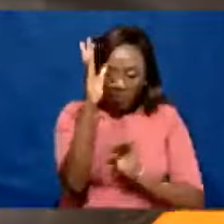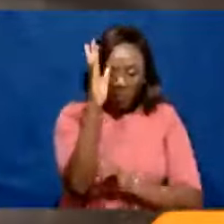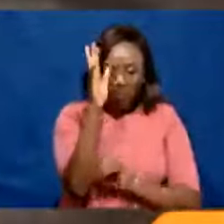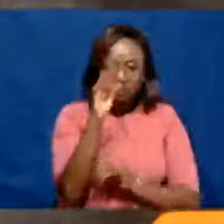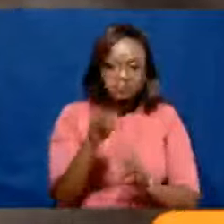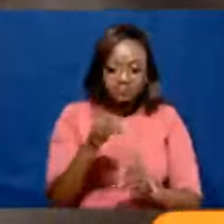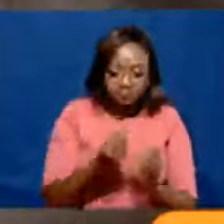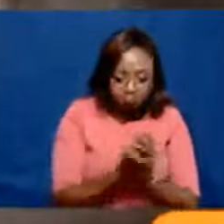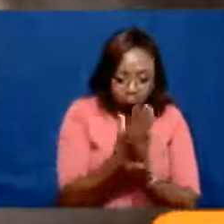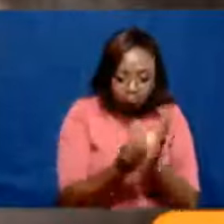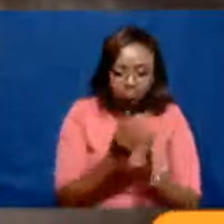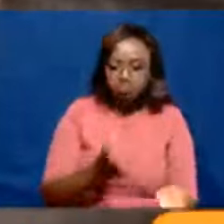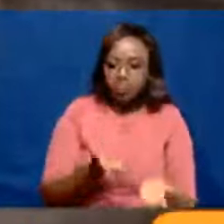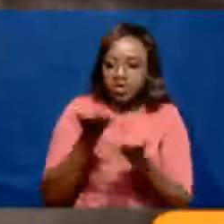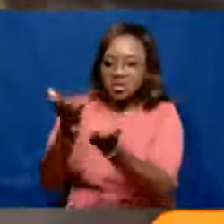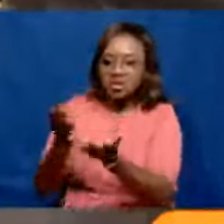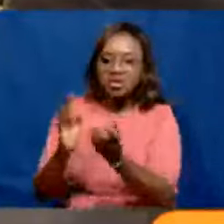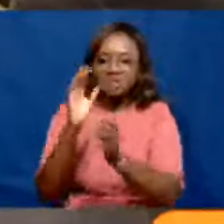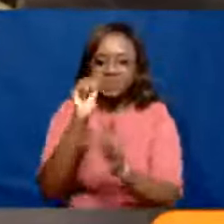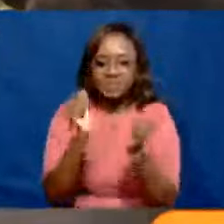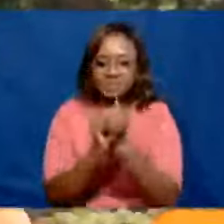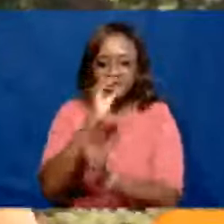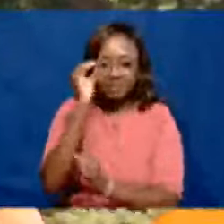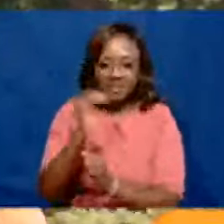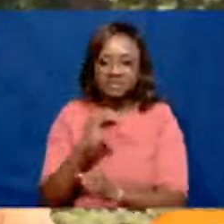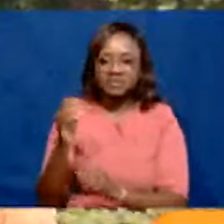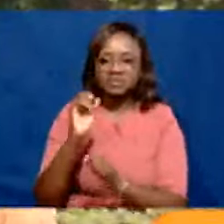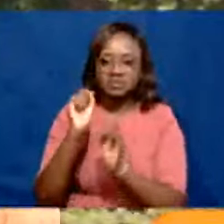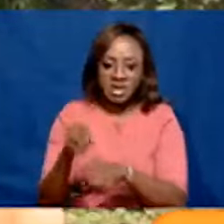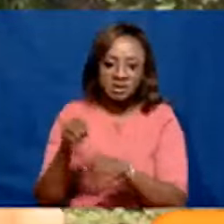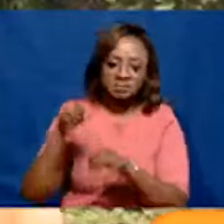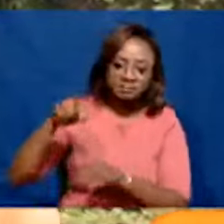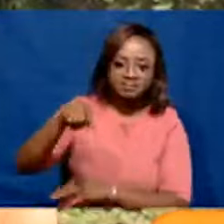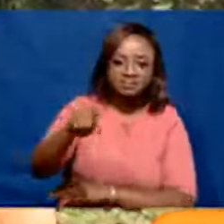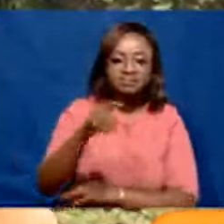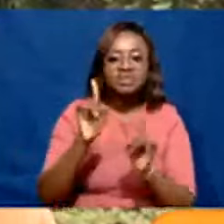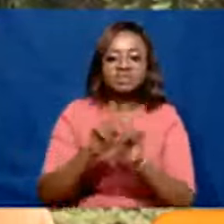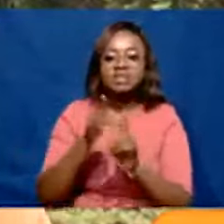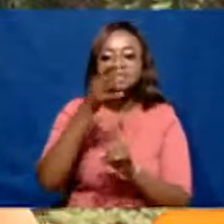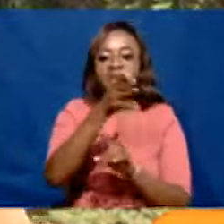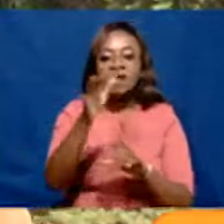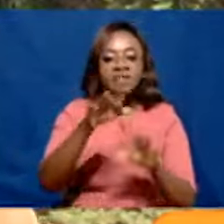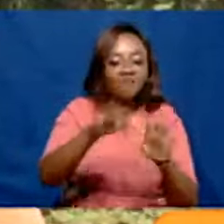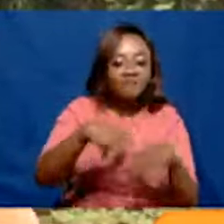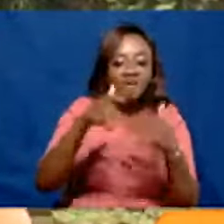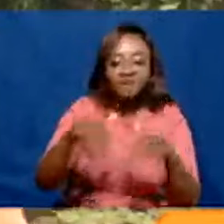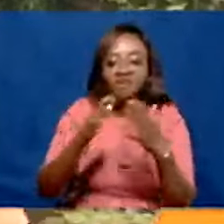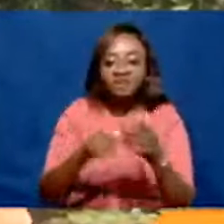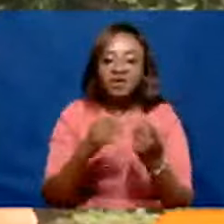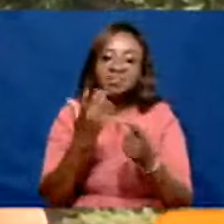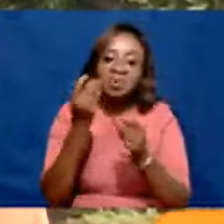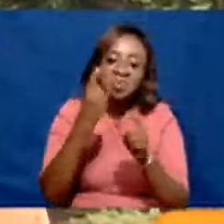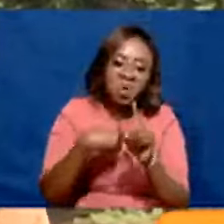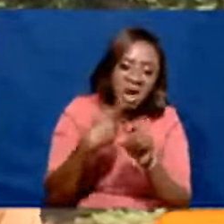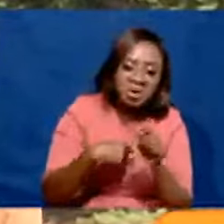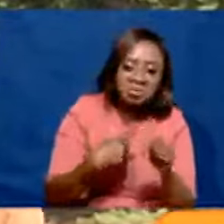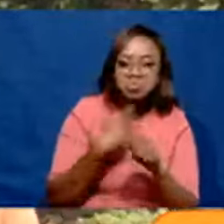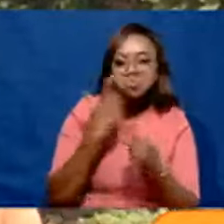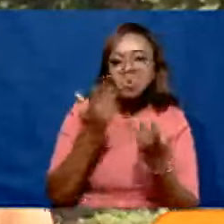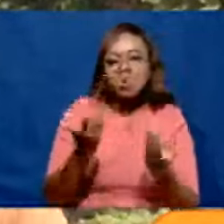Yano KFS kawa na ushirikiano na community, huko ndani wakilima kidogo viazi na maharagwe, baadaye baada ya miaka tatu,